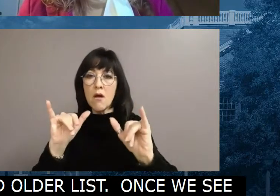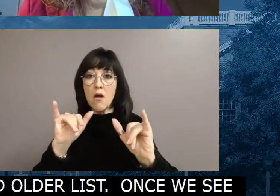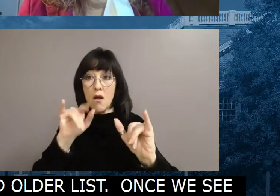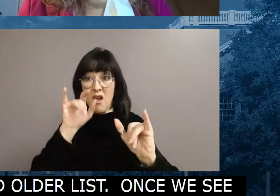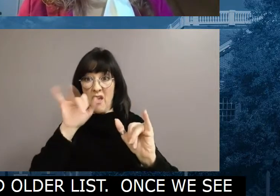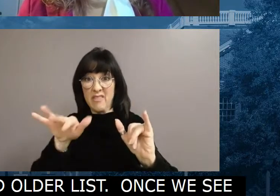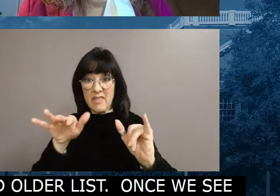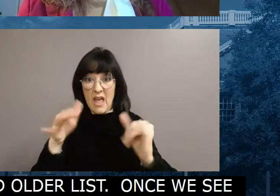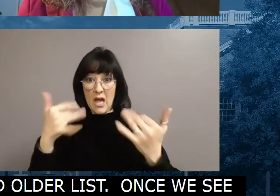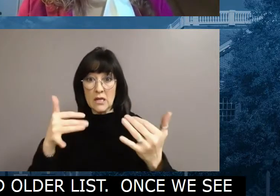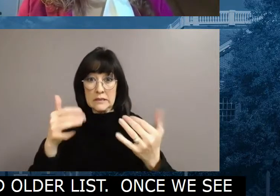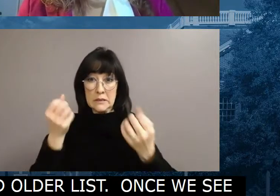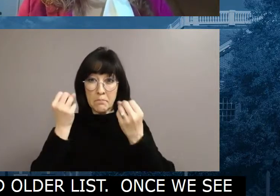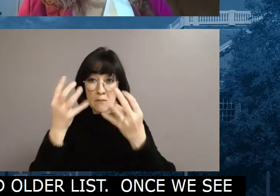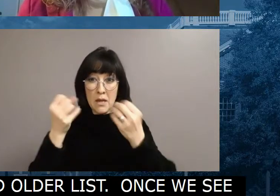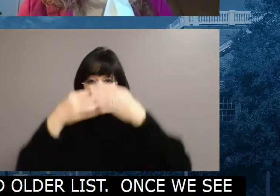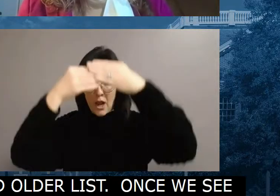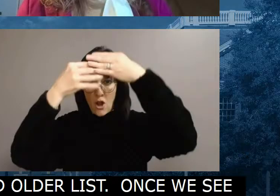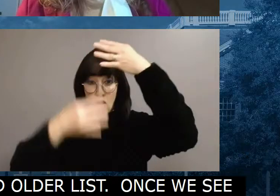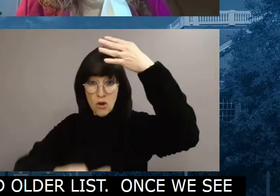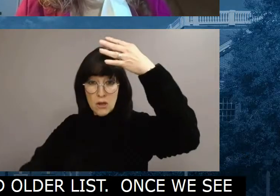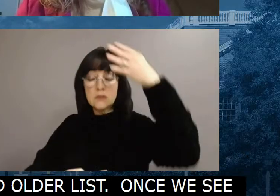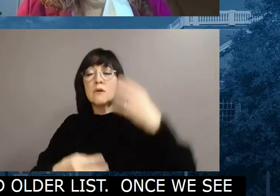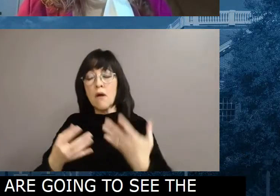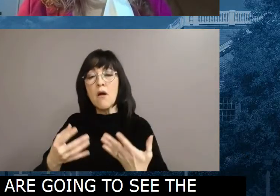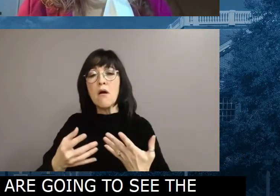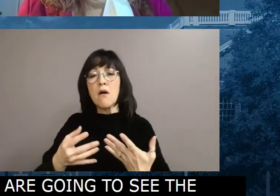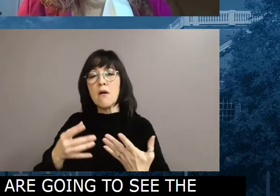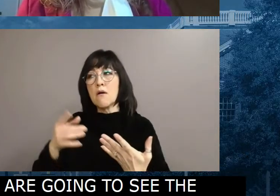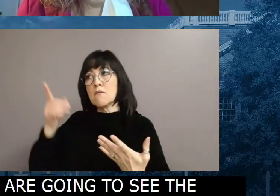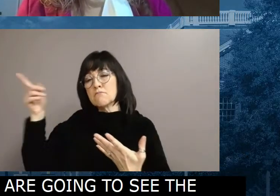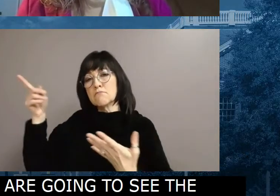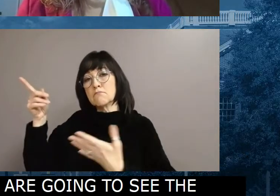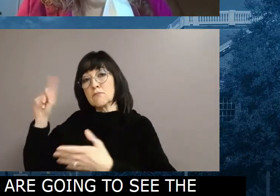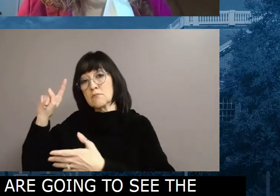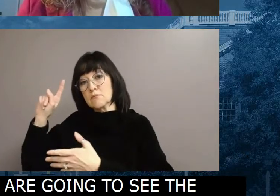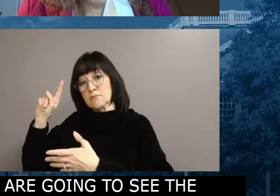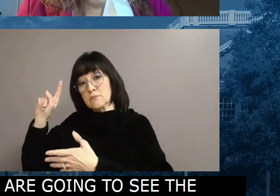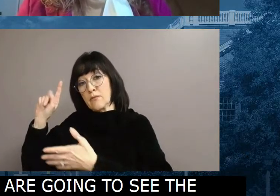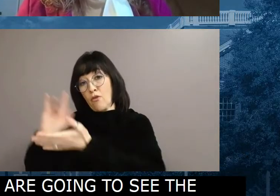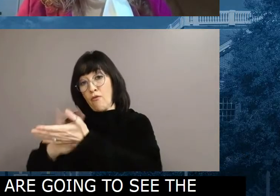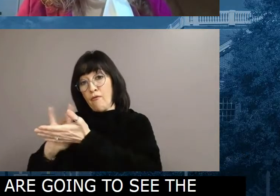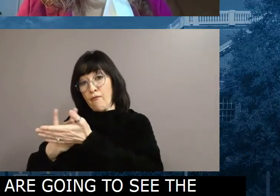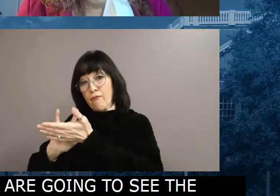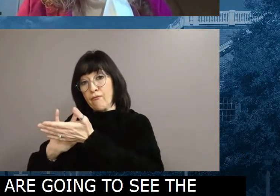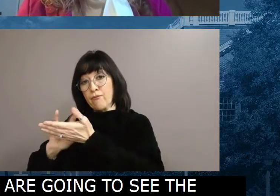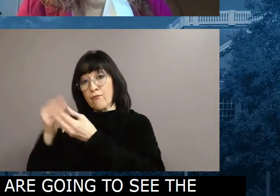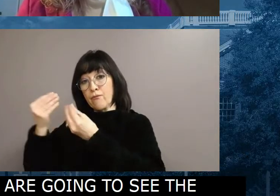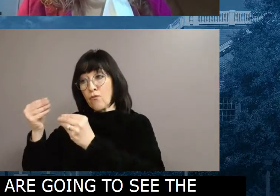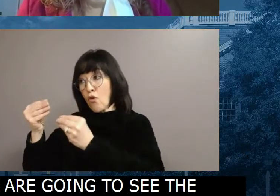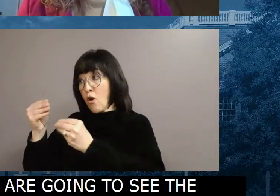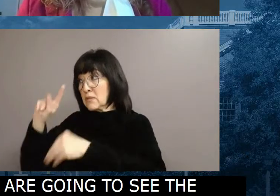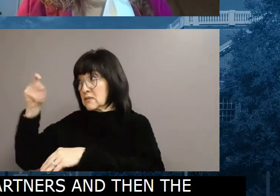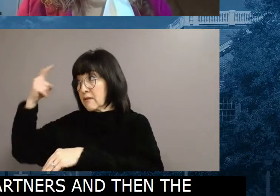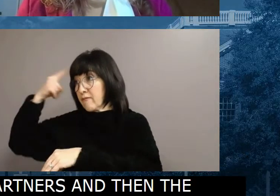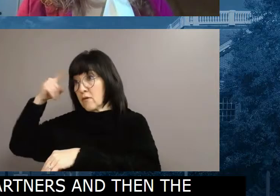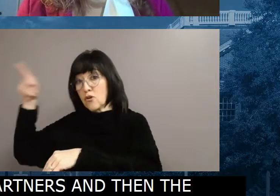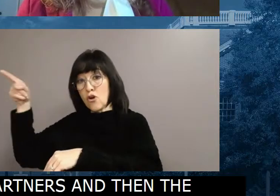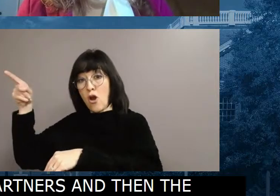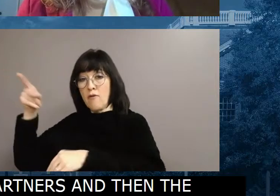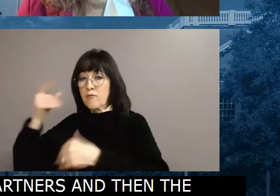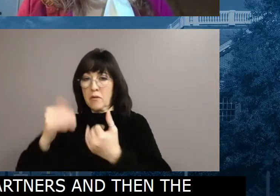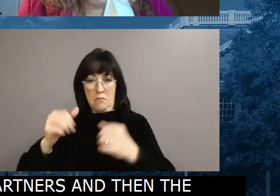well. Then we could possibly come up with some run rates and see how many we think we could do a week and how we,